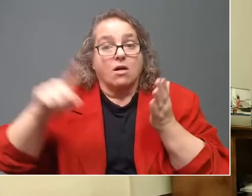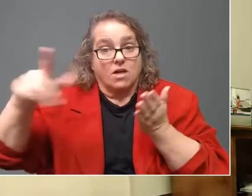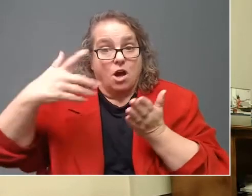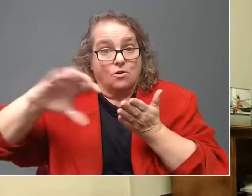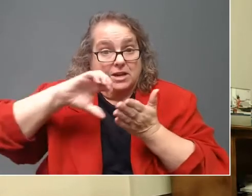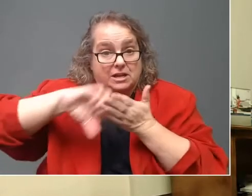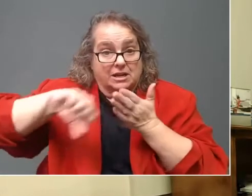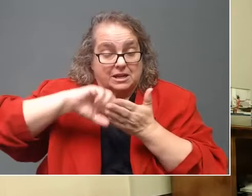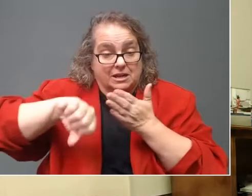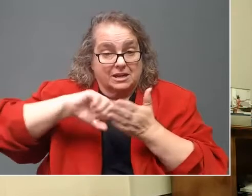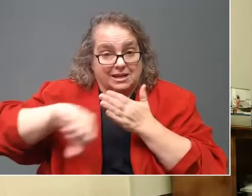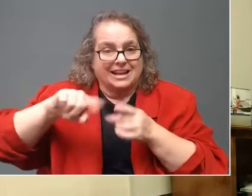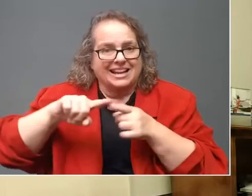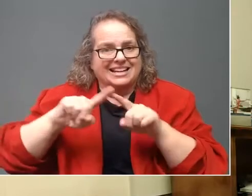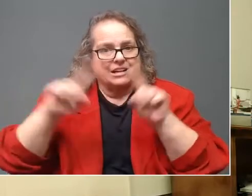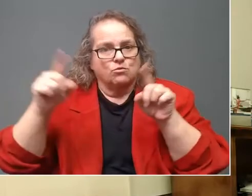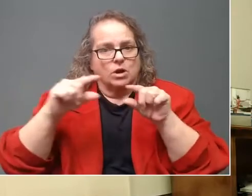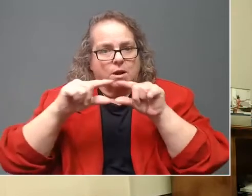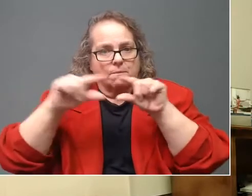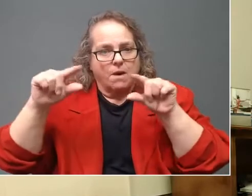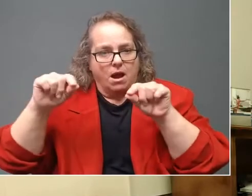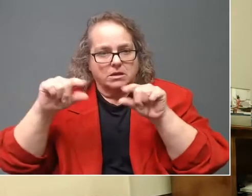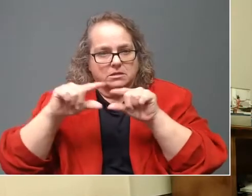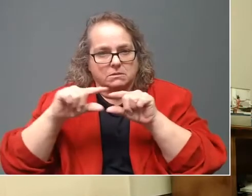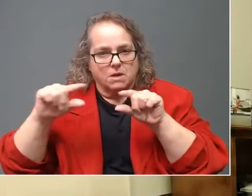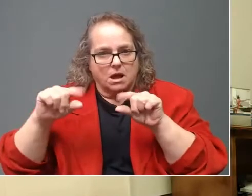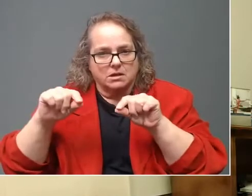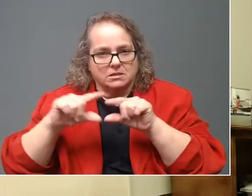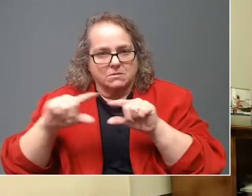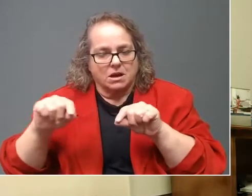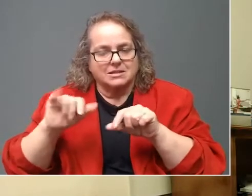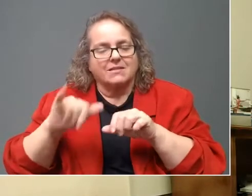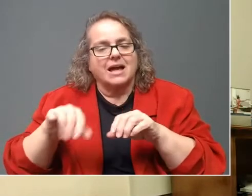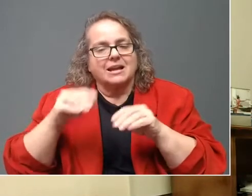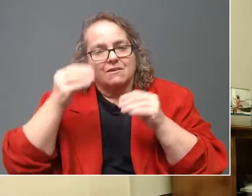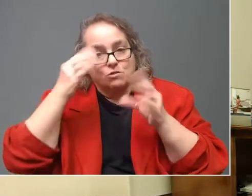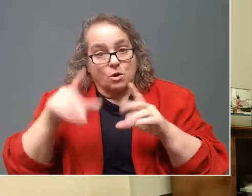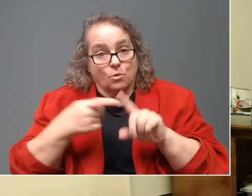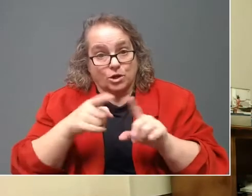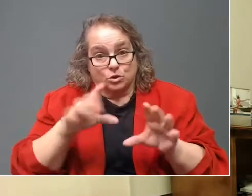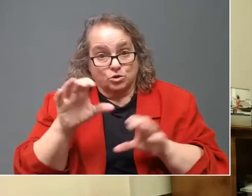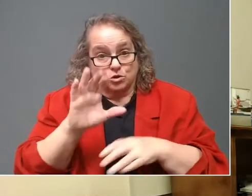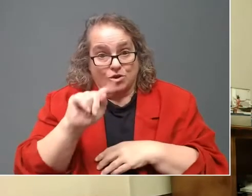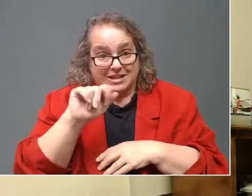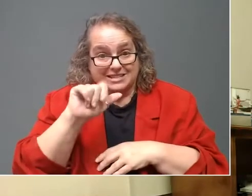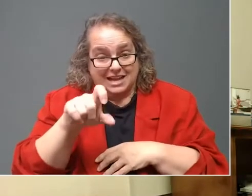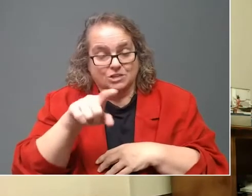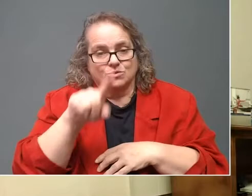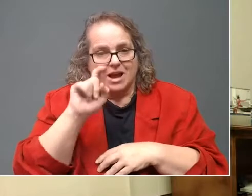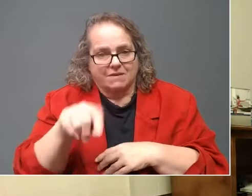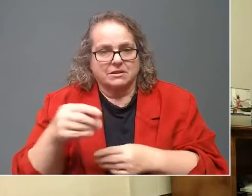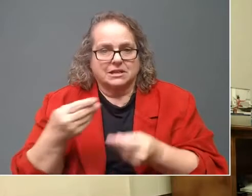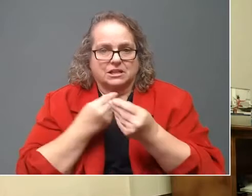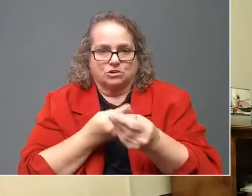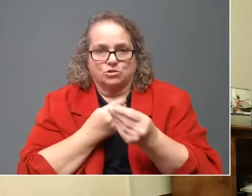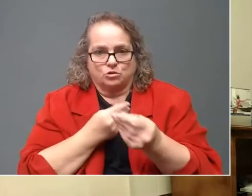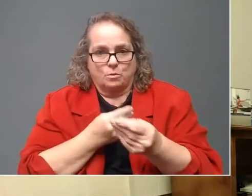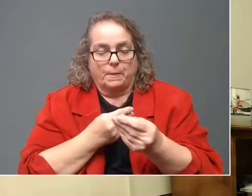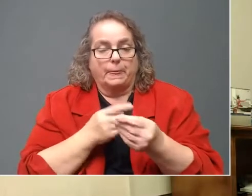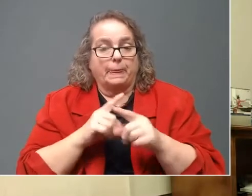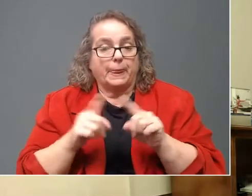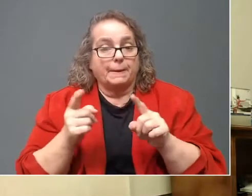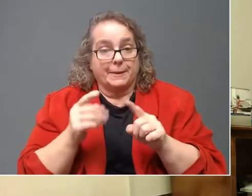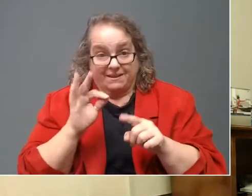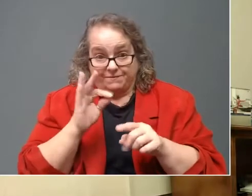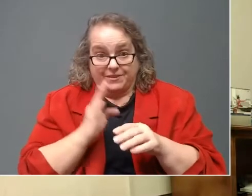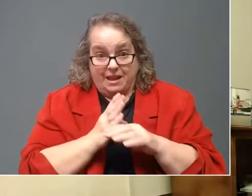in another box. So that is all information that when you do your taxes, you'll have to put in. But if after looking all